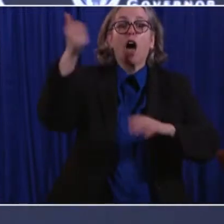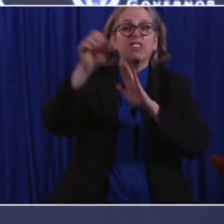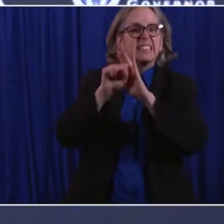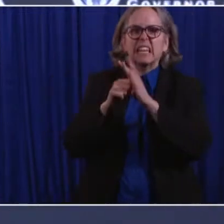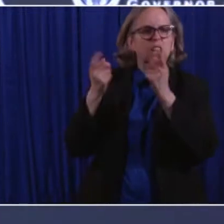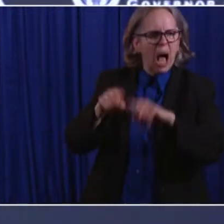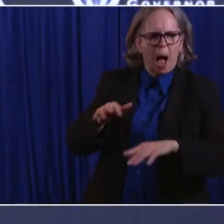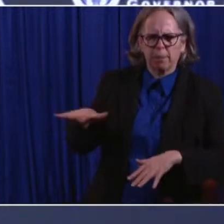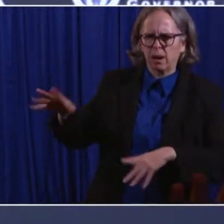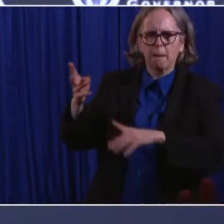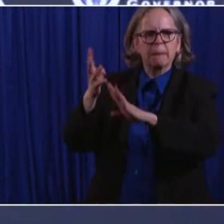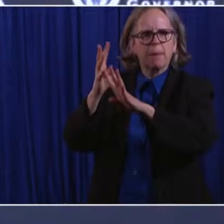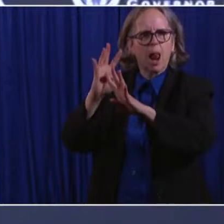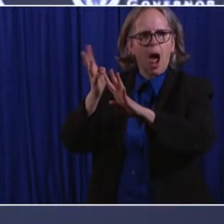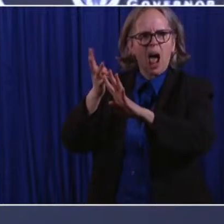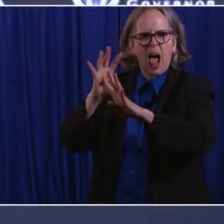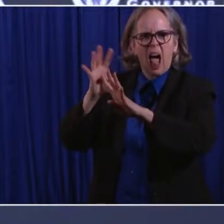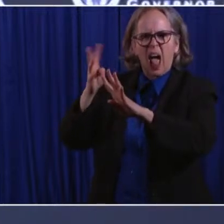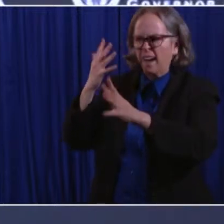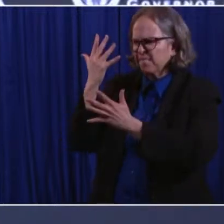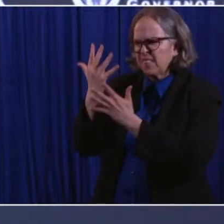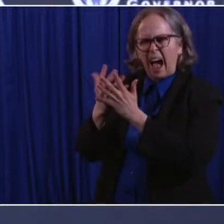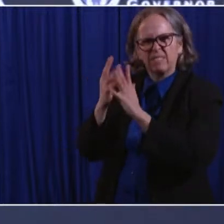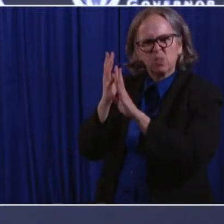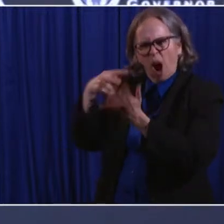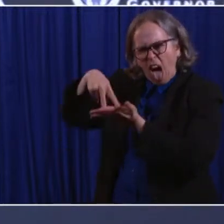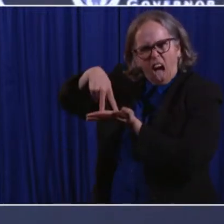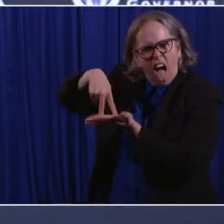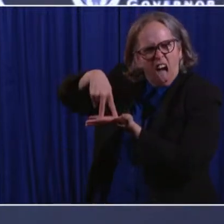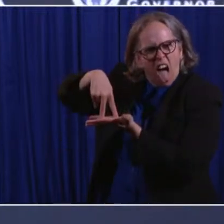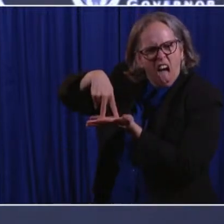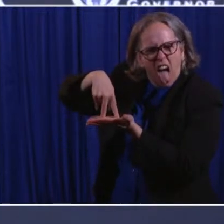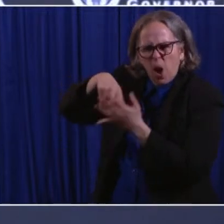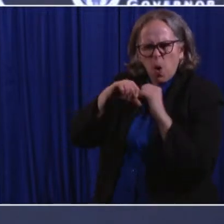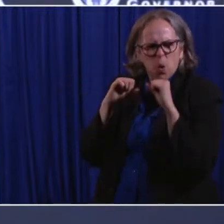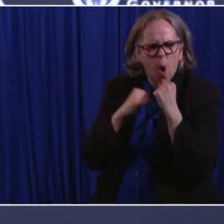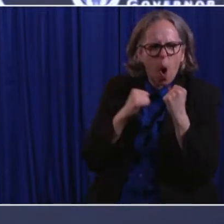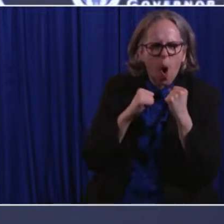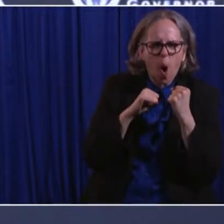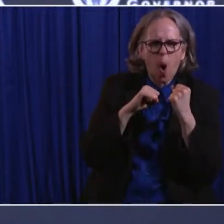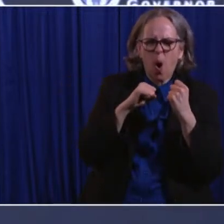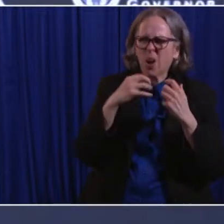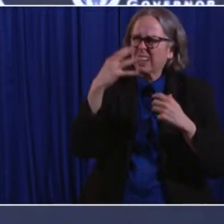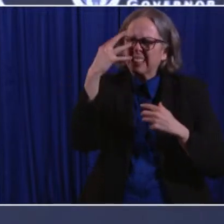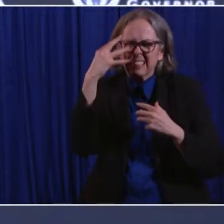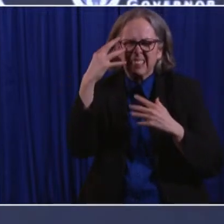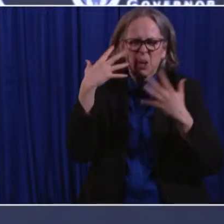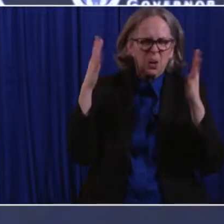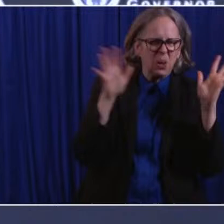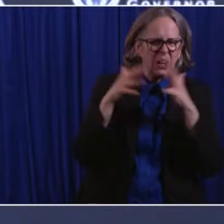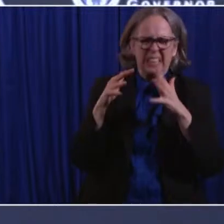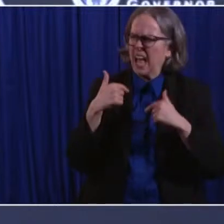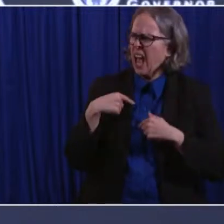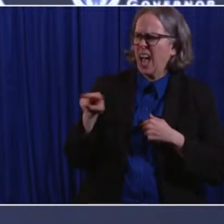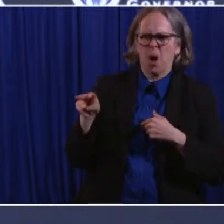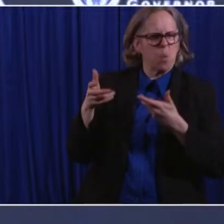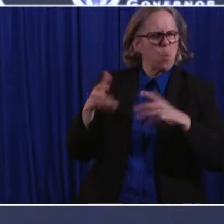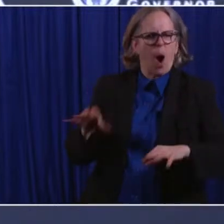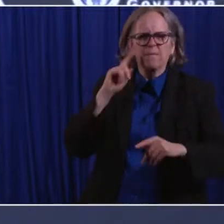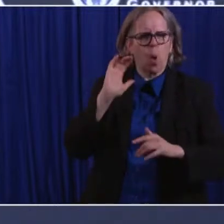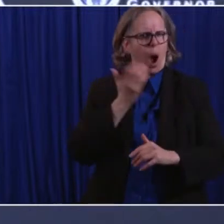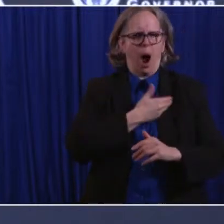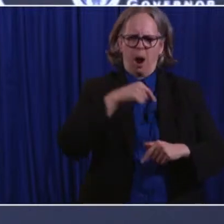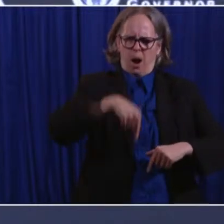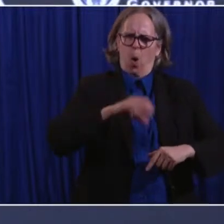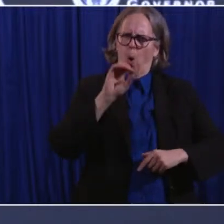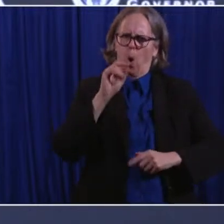the cold or in the heat or whatever. This system has worked well once you get the appointment. And we know the